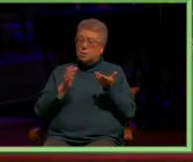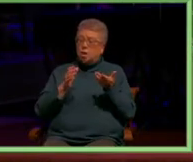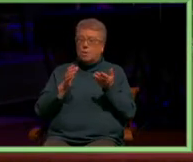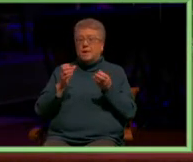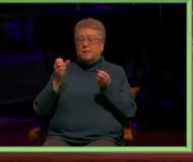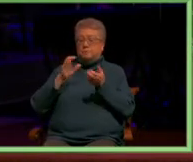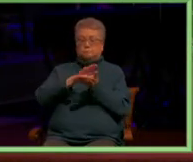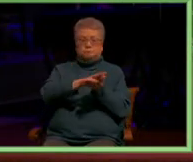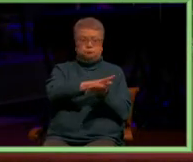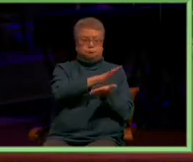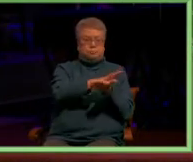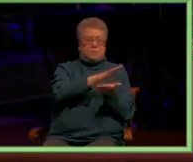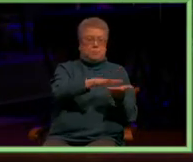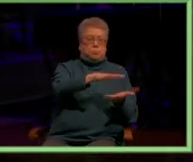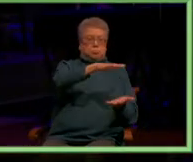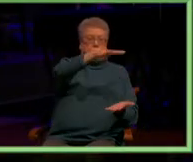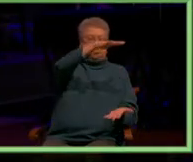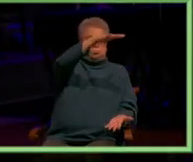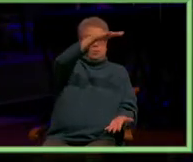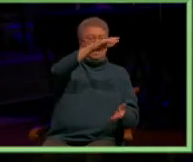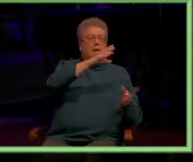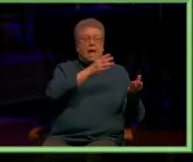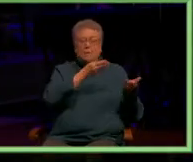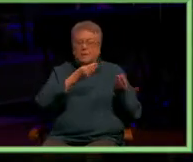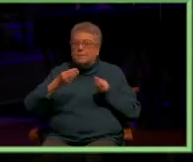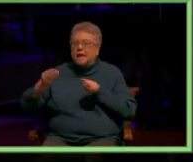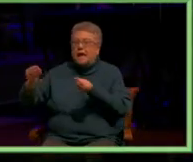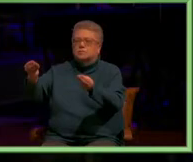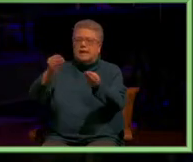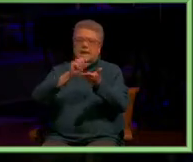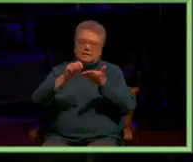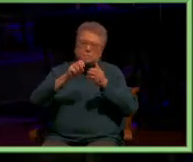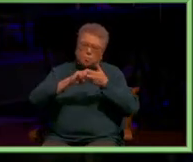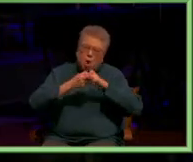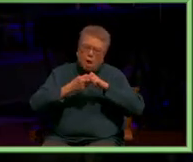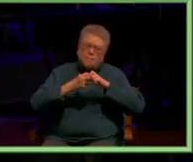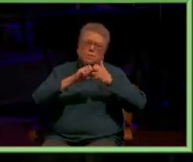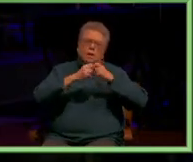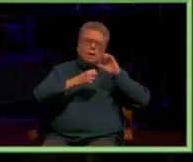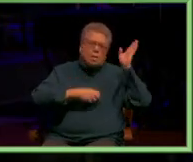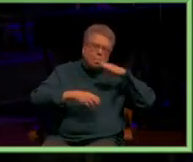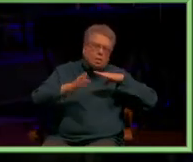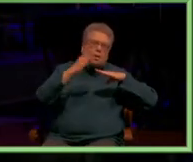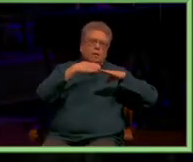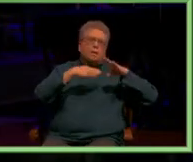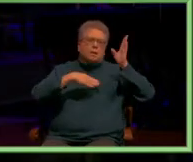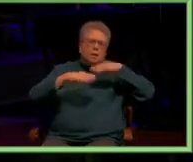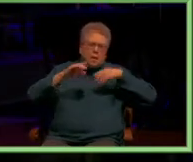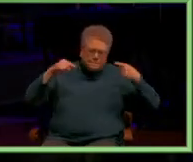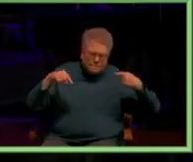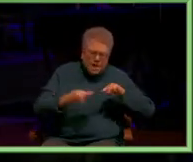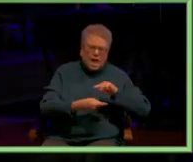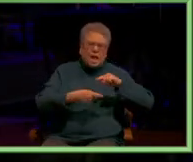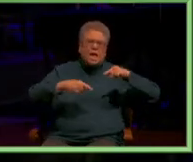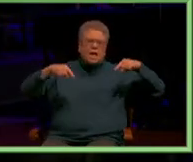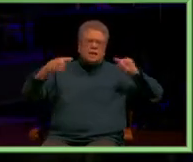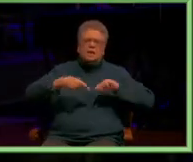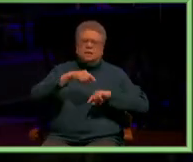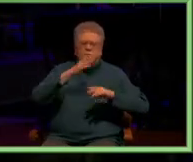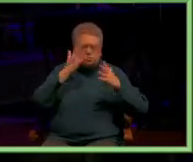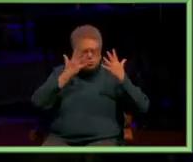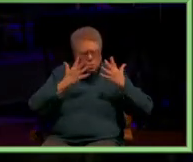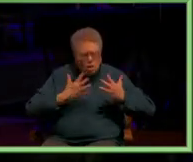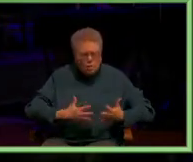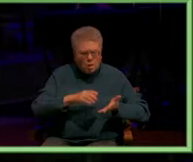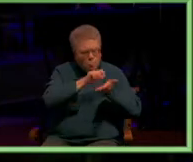paper, and we could pass it around the room, and we could list problem, after pain, after sorrow. And